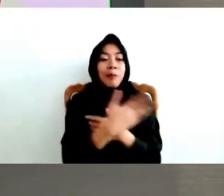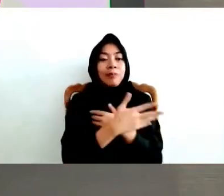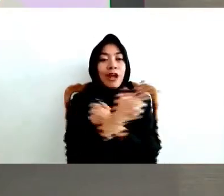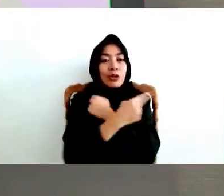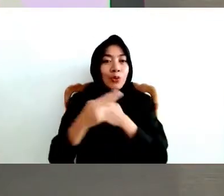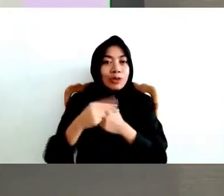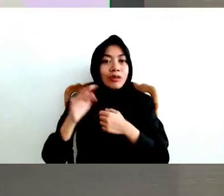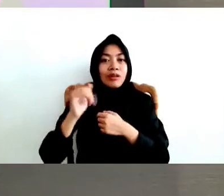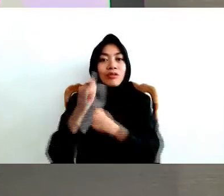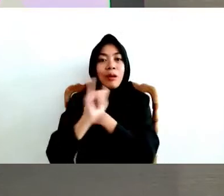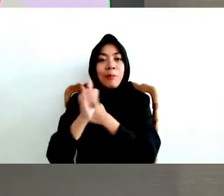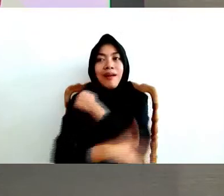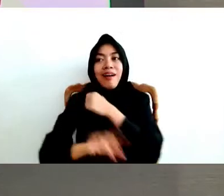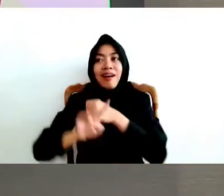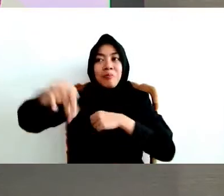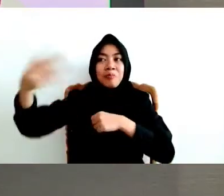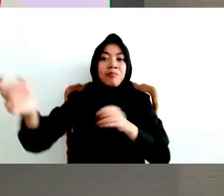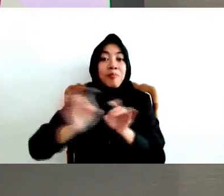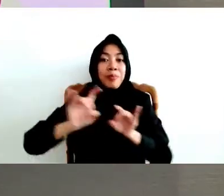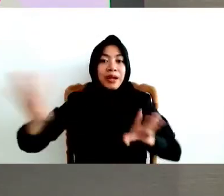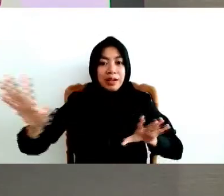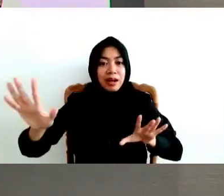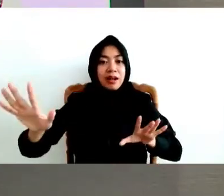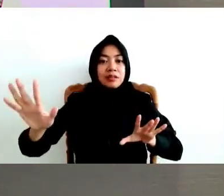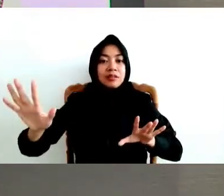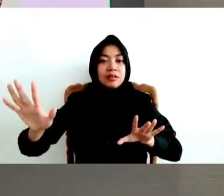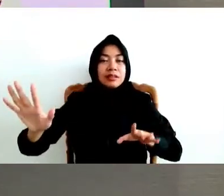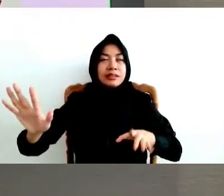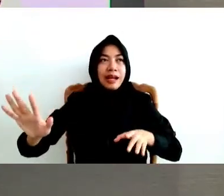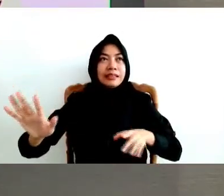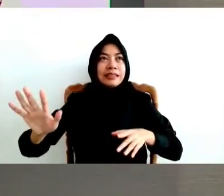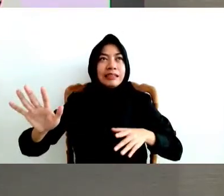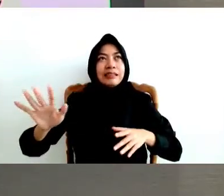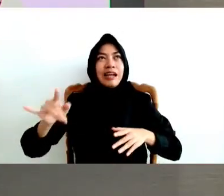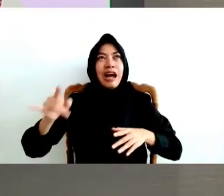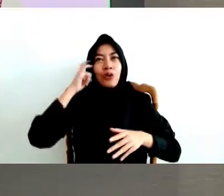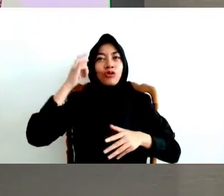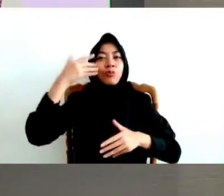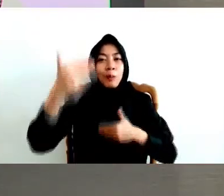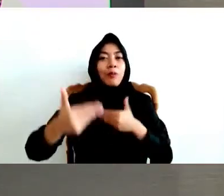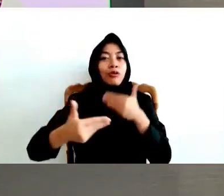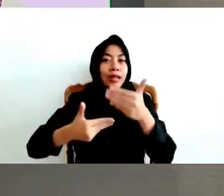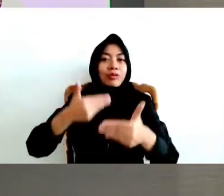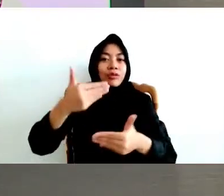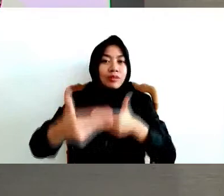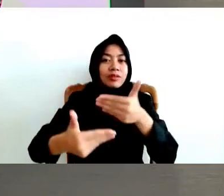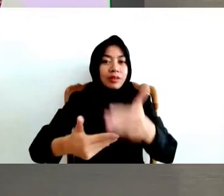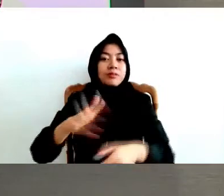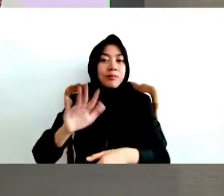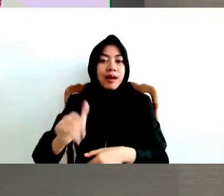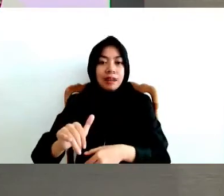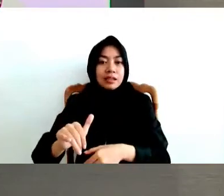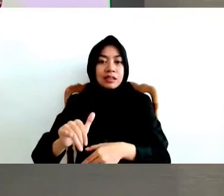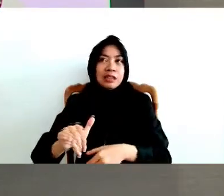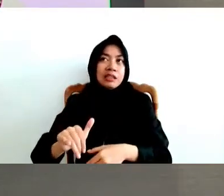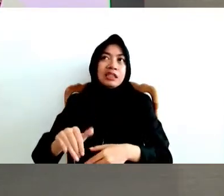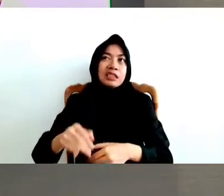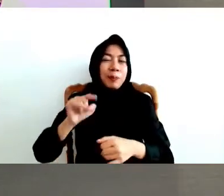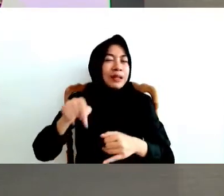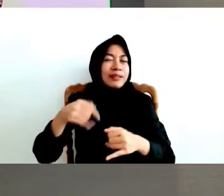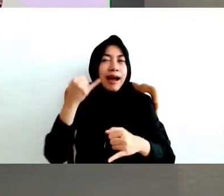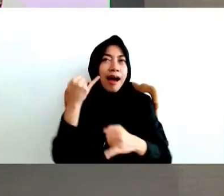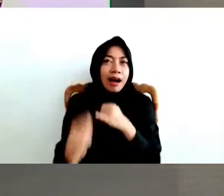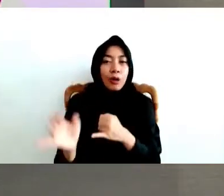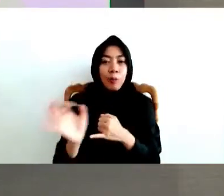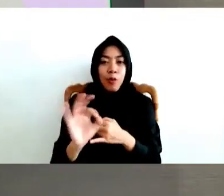And so I think we need to go through that process. Is not the main issue, but some